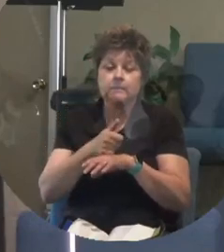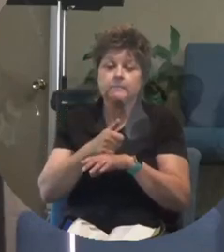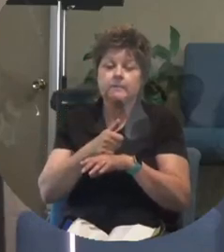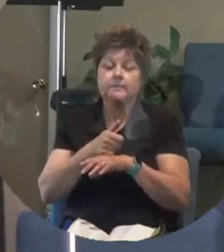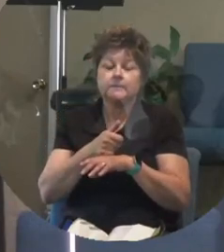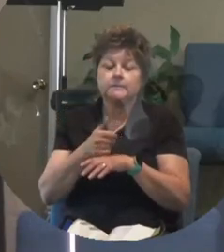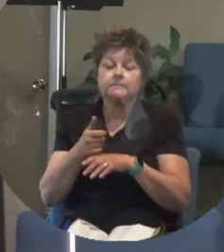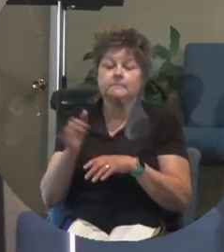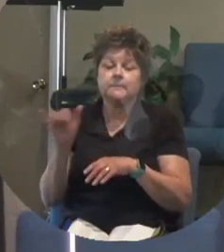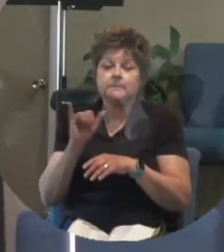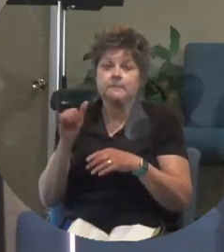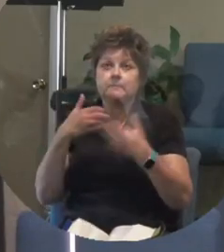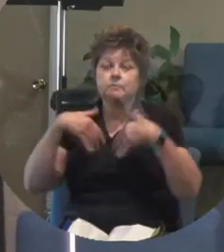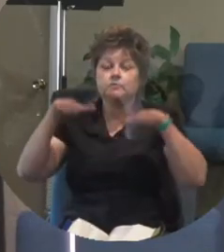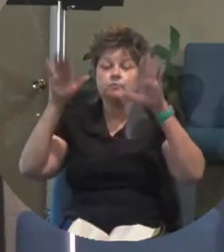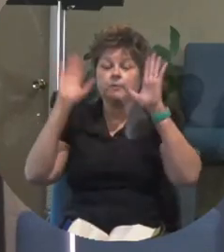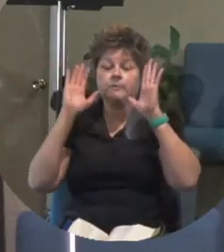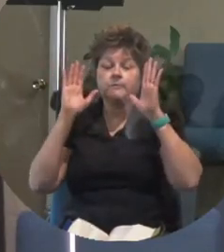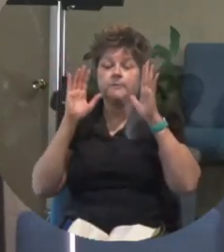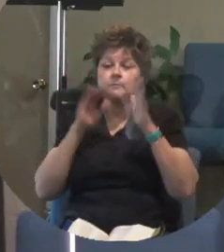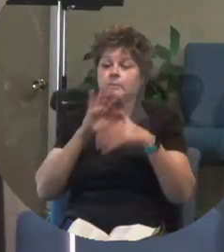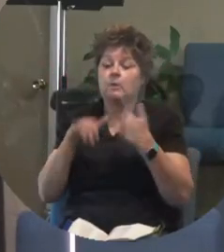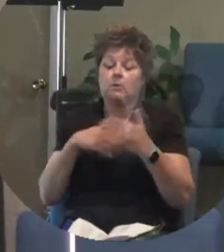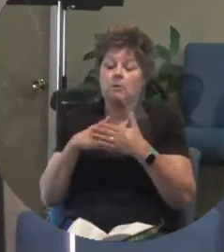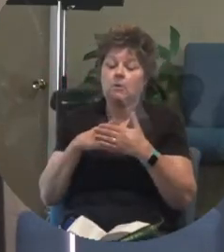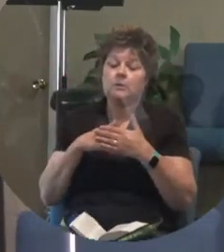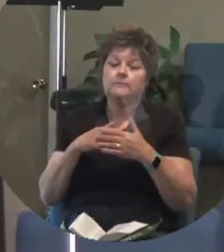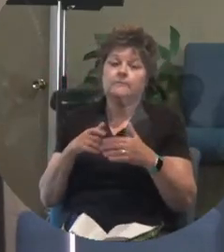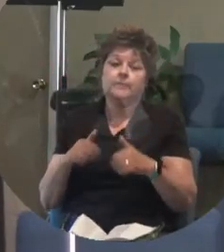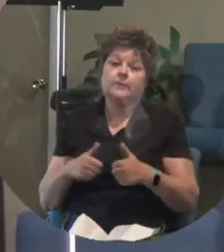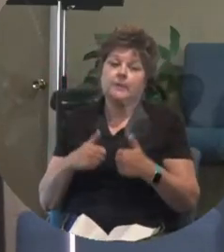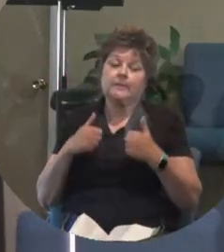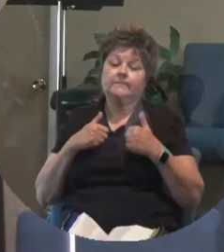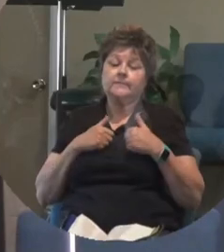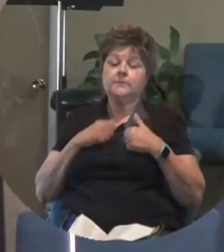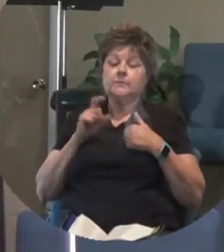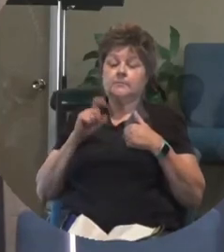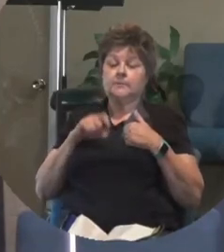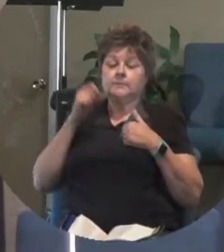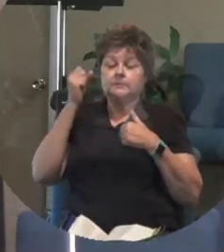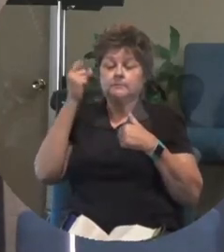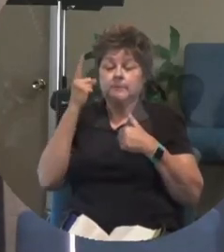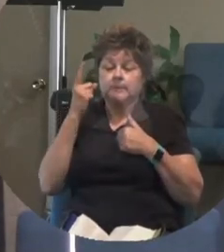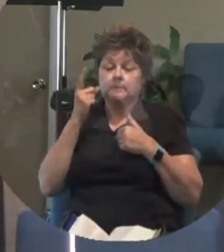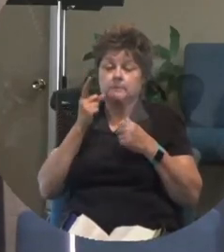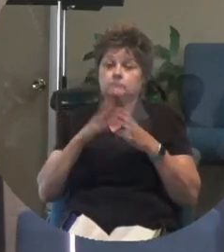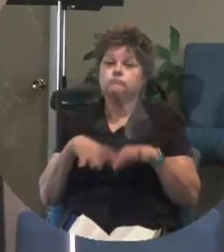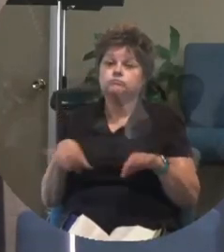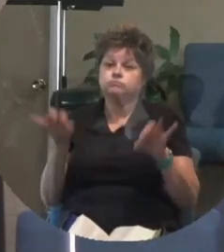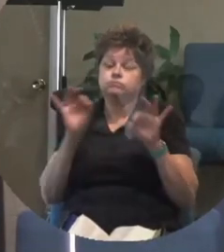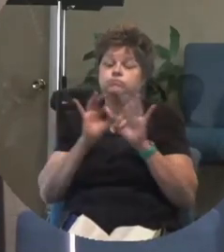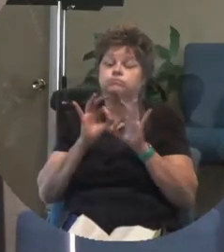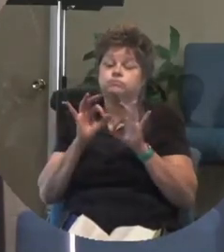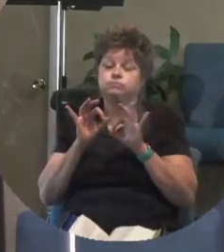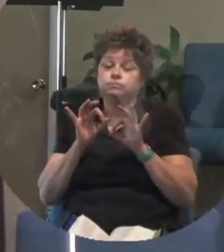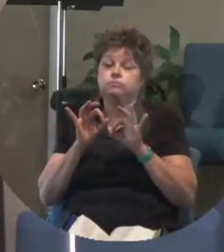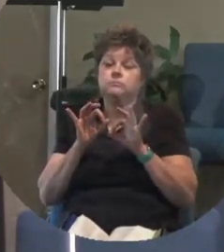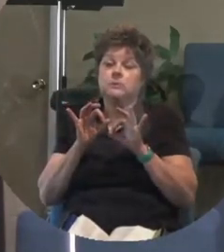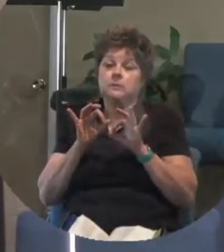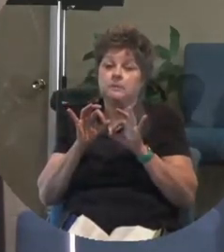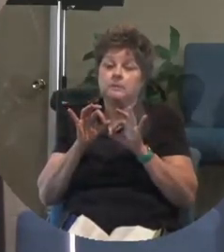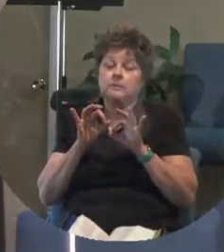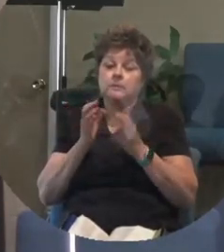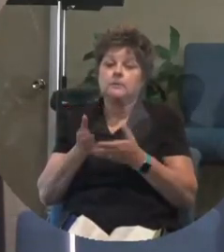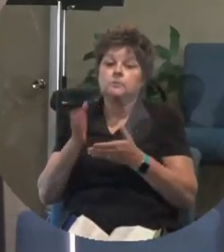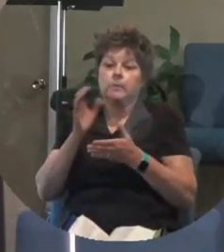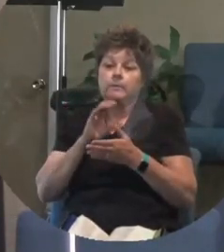the rest of our life. So here's what we have to understand, is it's really important. Because wealth can